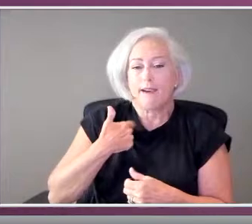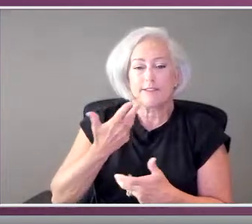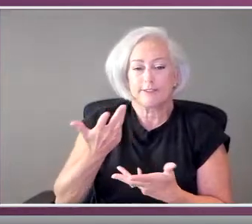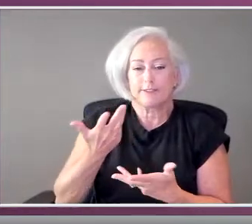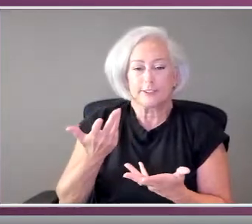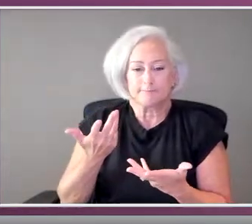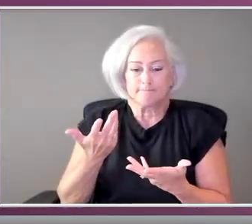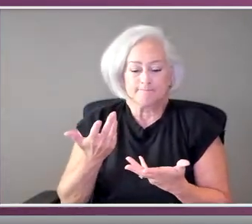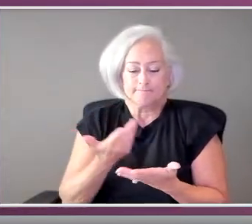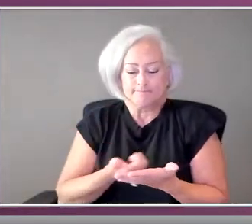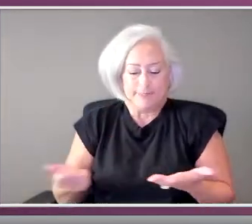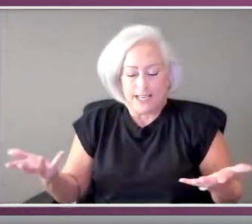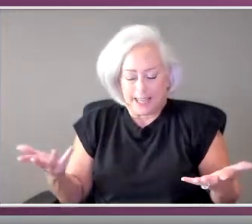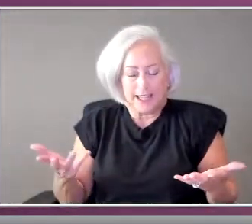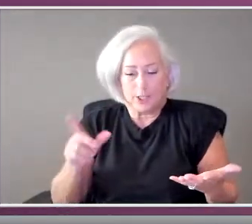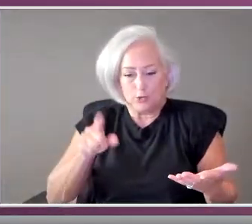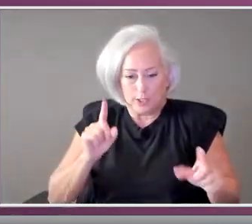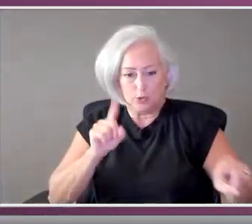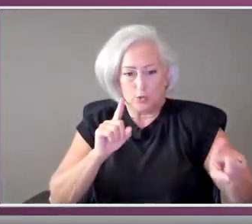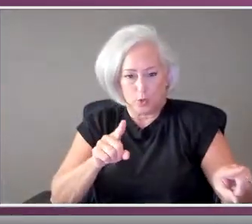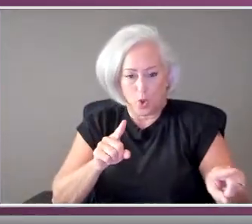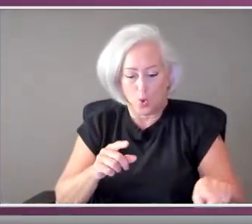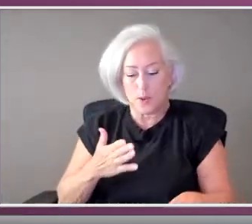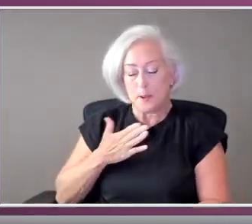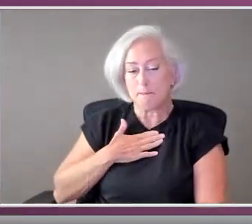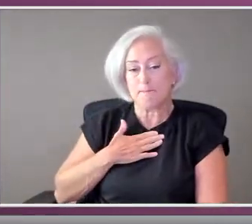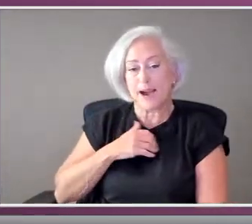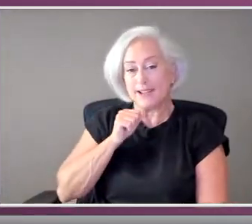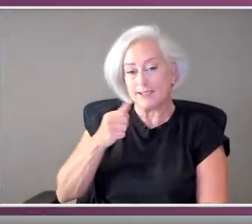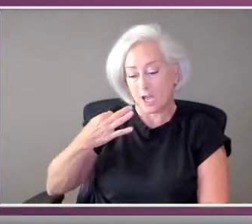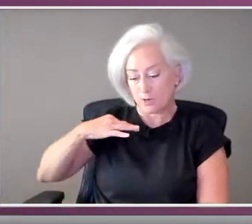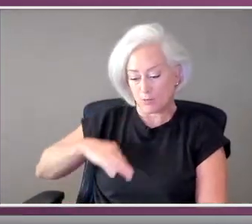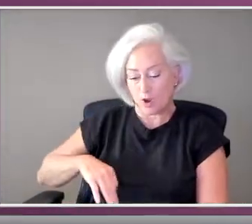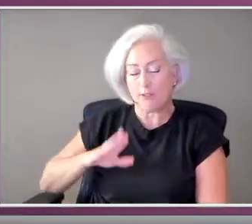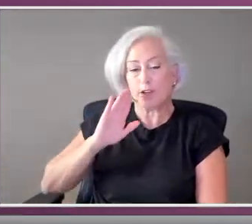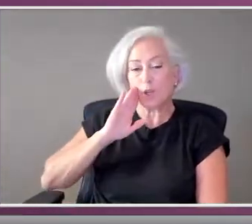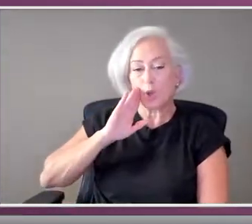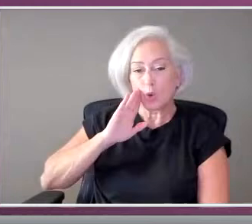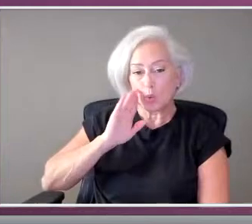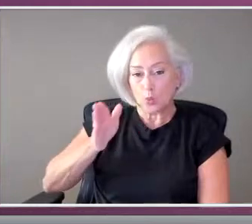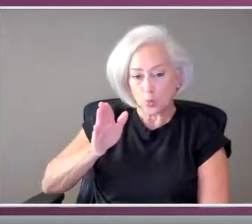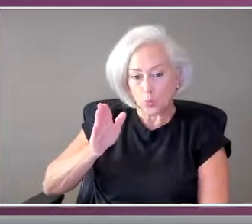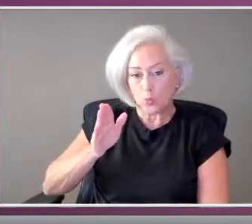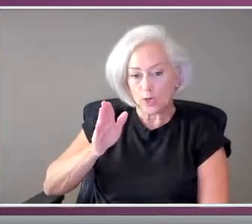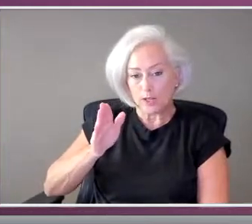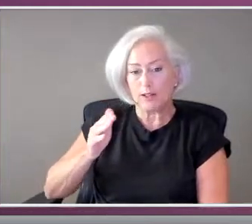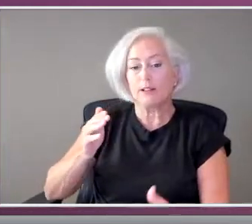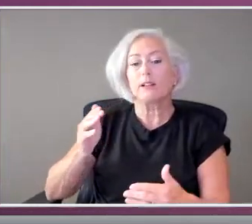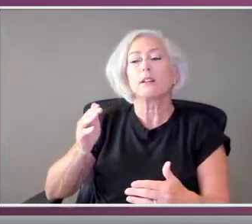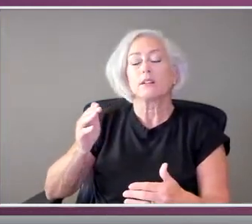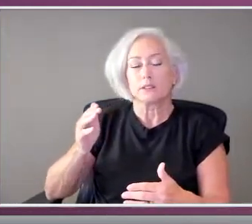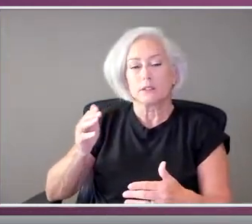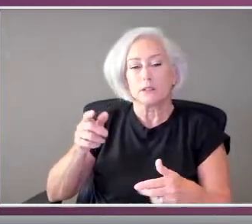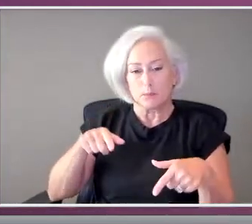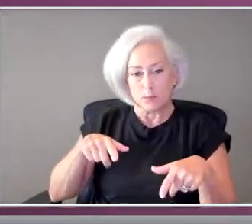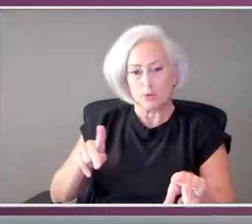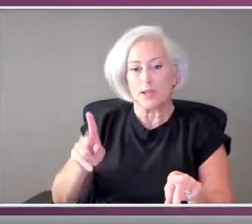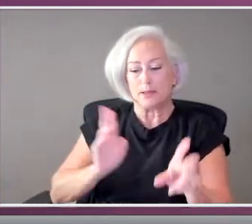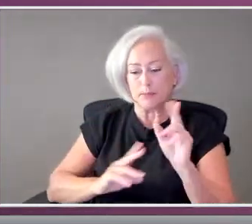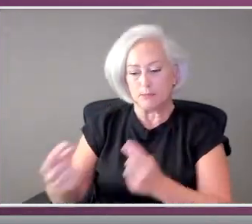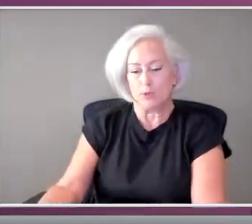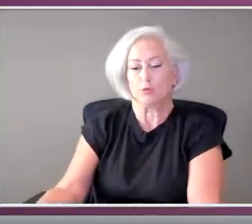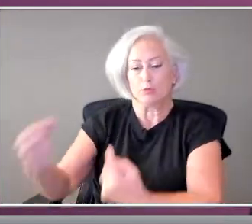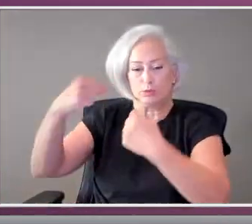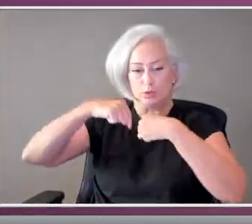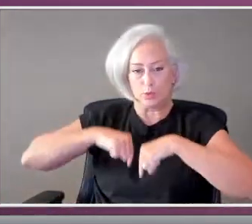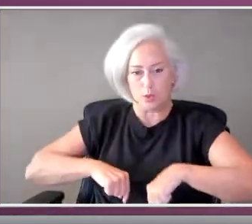nonprofit. I want to be able to set those, people that are coming in to see me. I want to be able to set them up with,